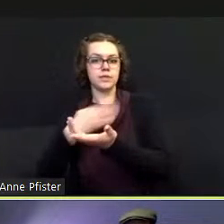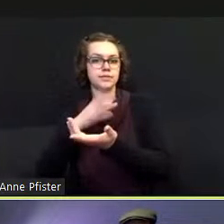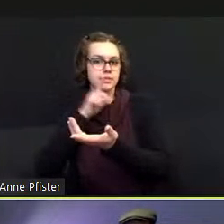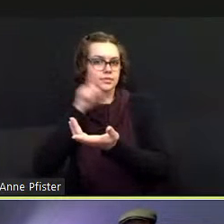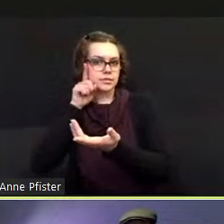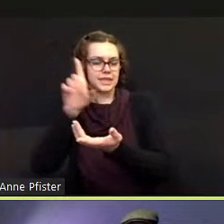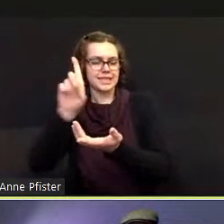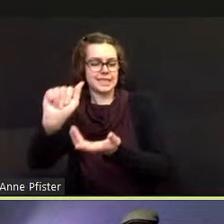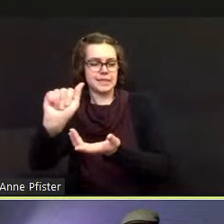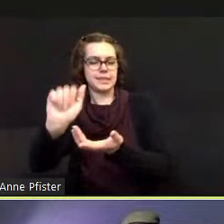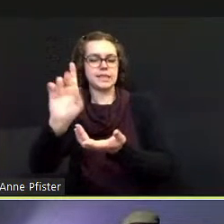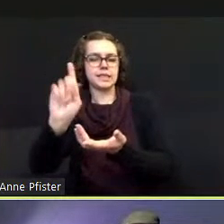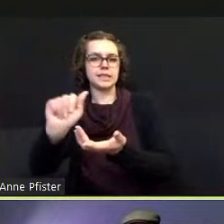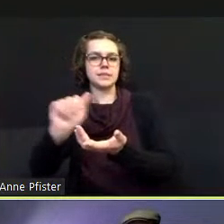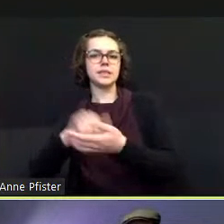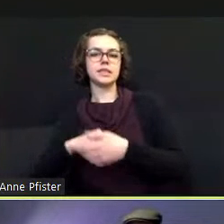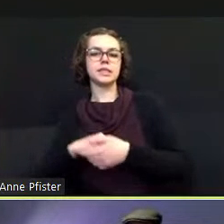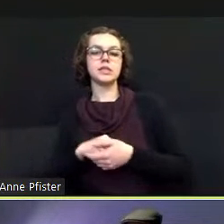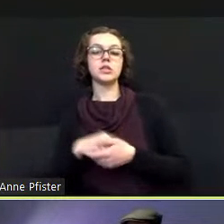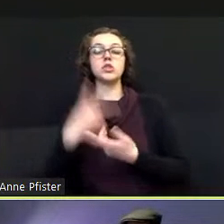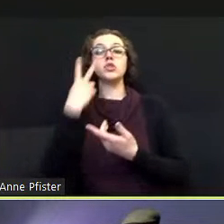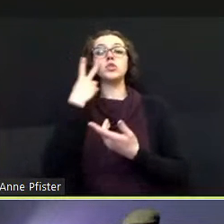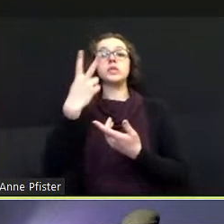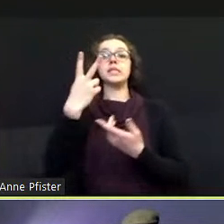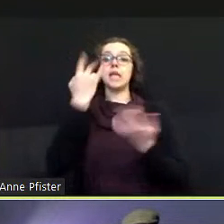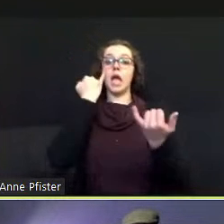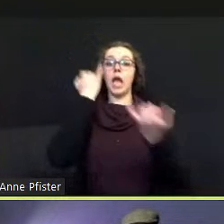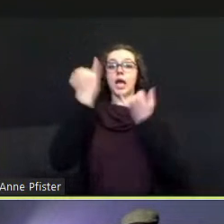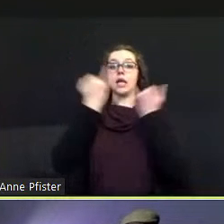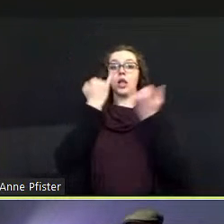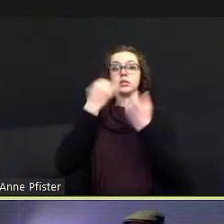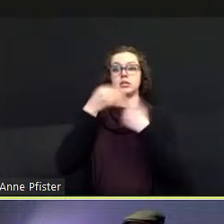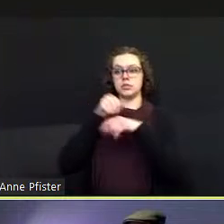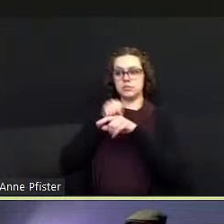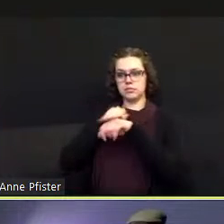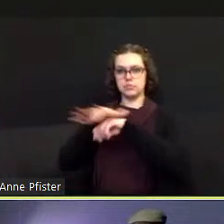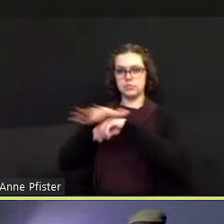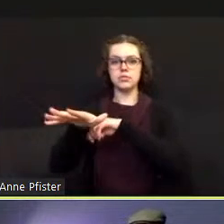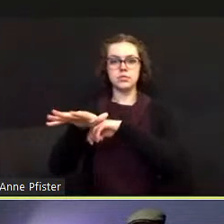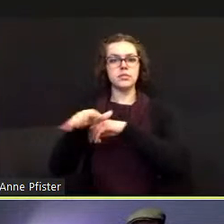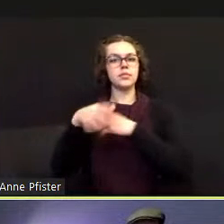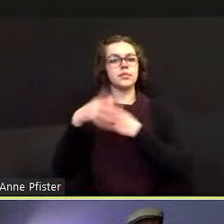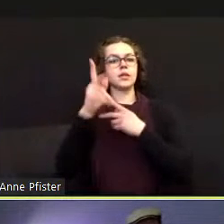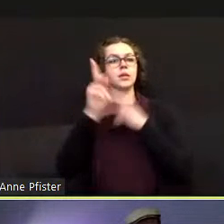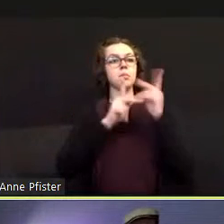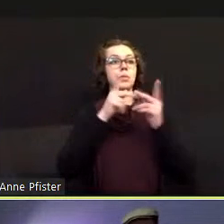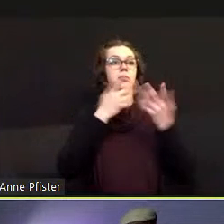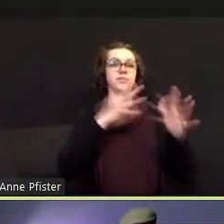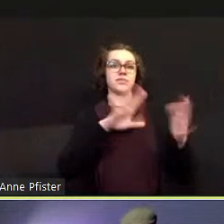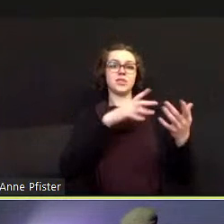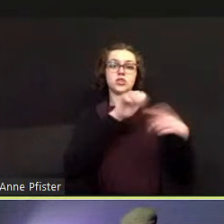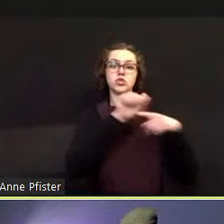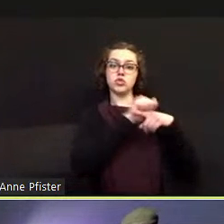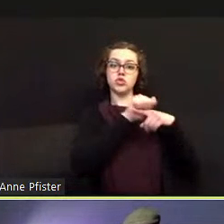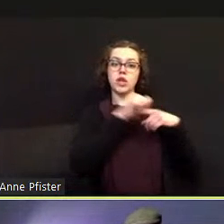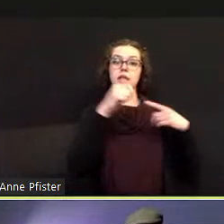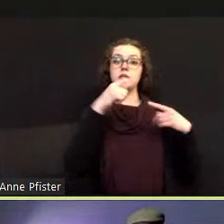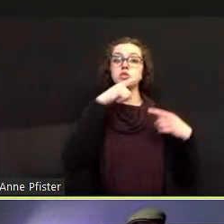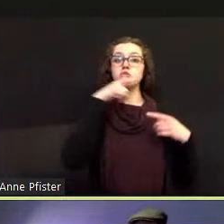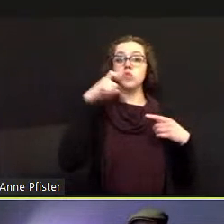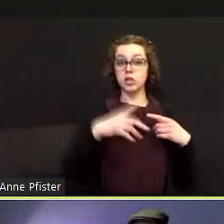see this influential audiologist, Natalia Popova, who had been trained in Russia and was strongly